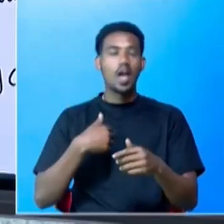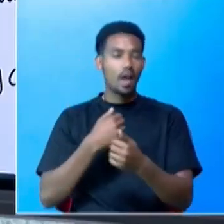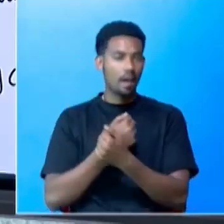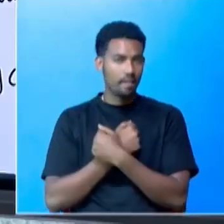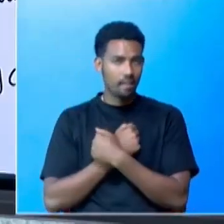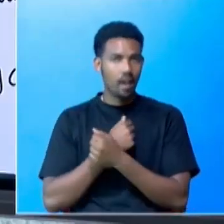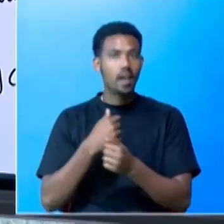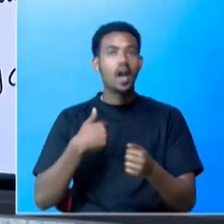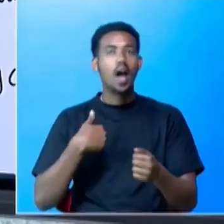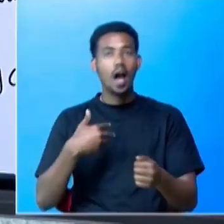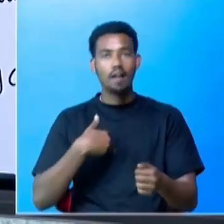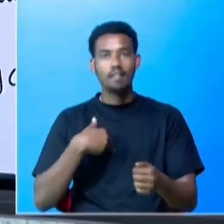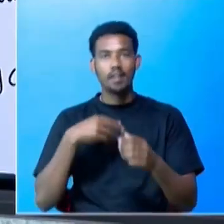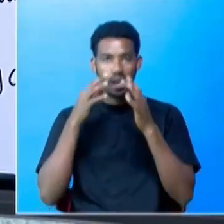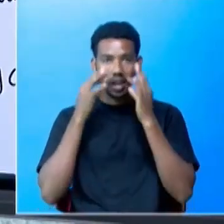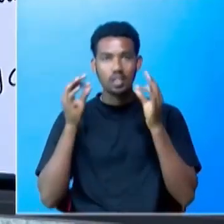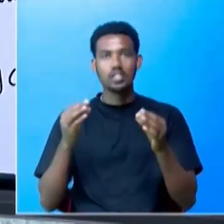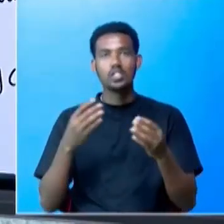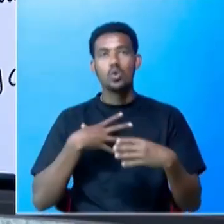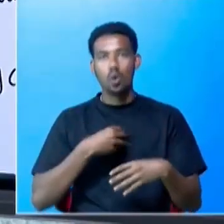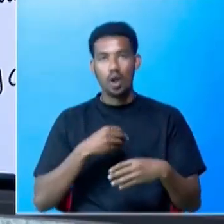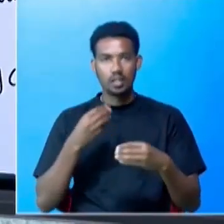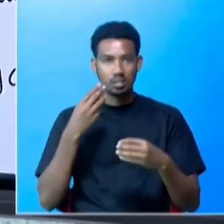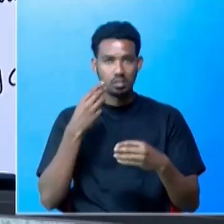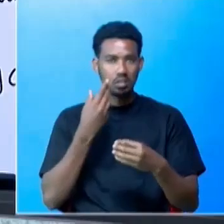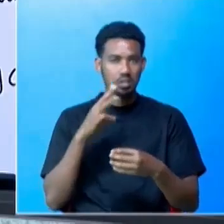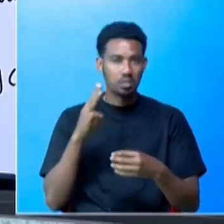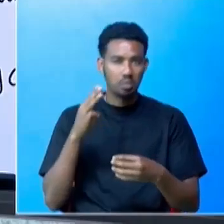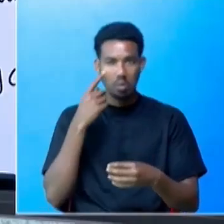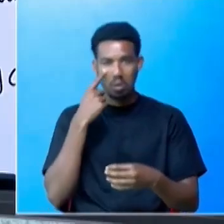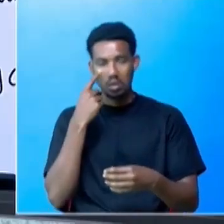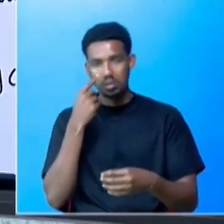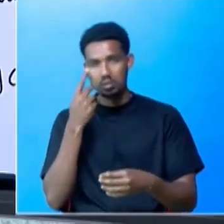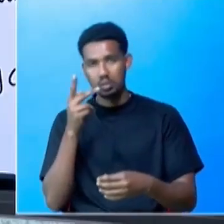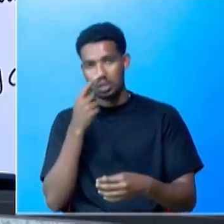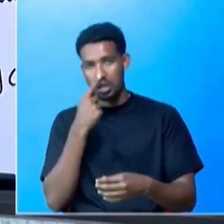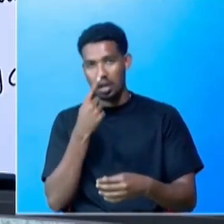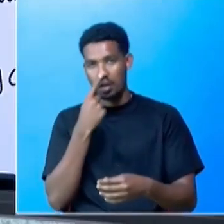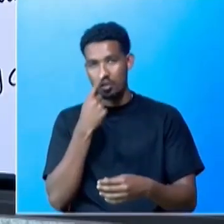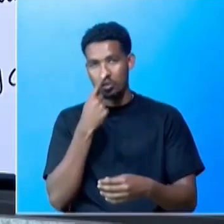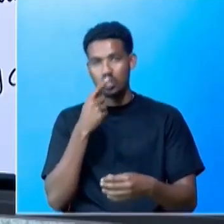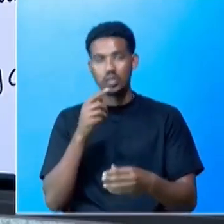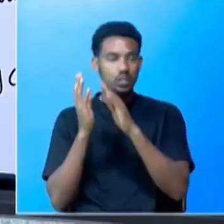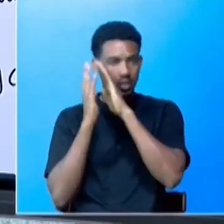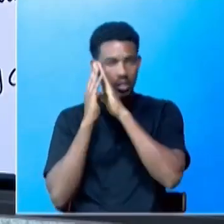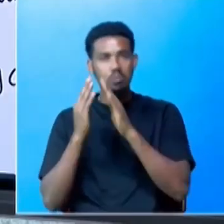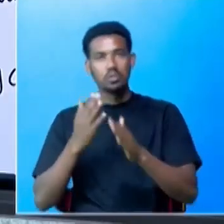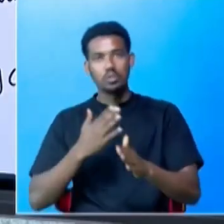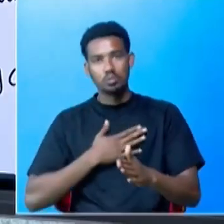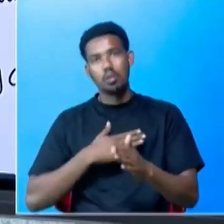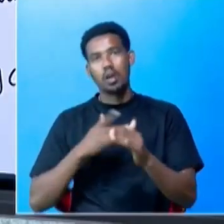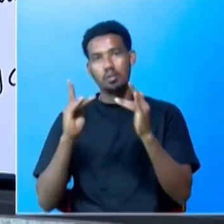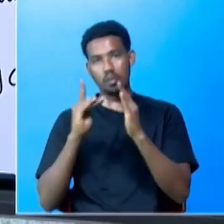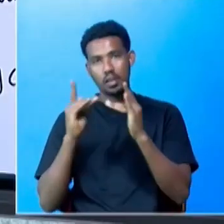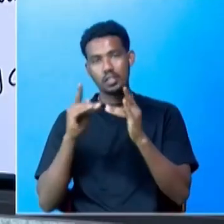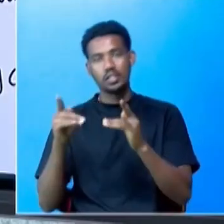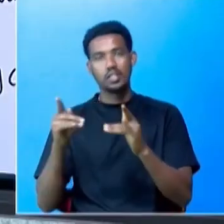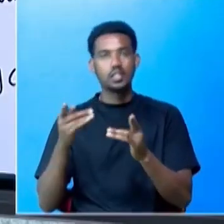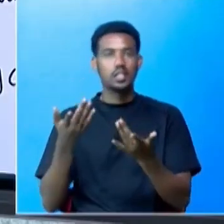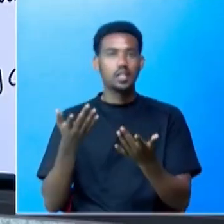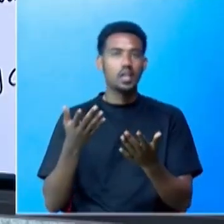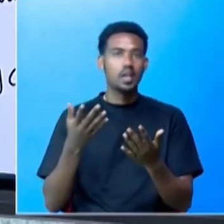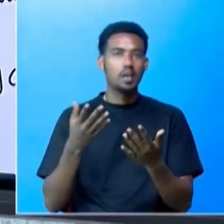and fluffy. She has blue eyes and pink nose. She sleeps on my bed. She makes